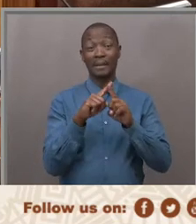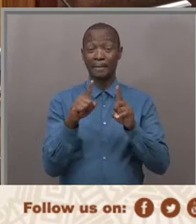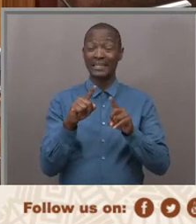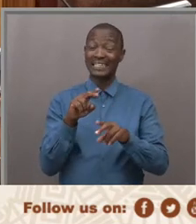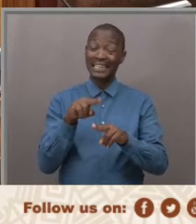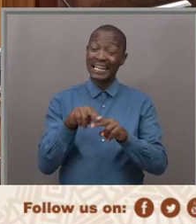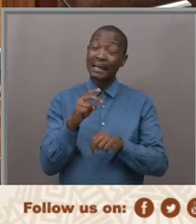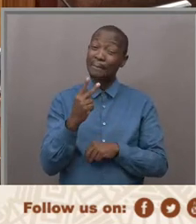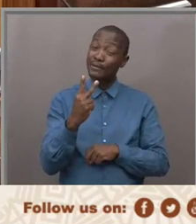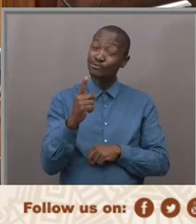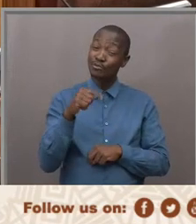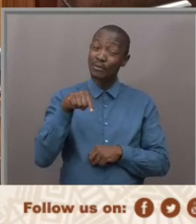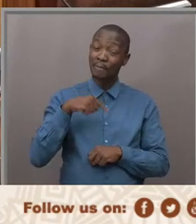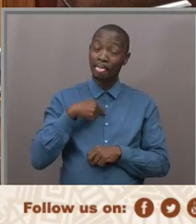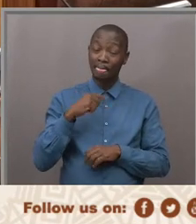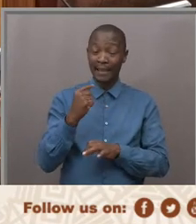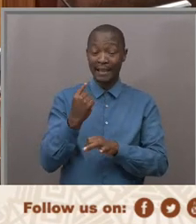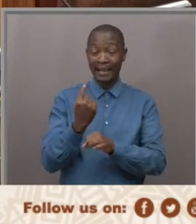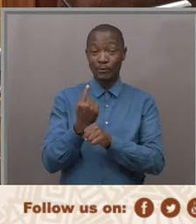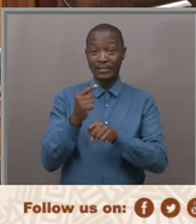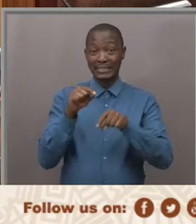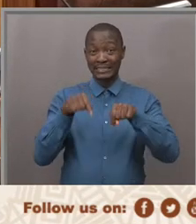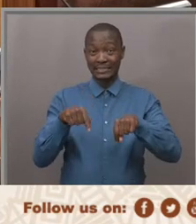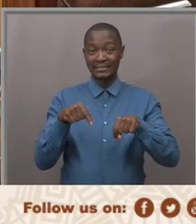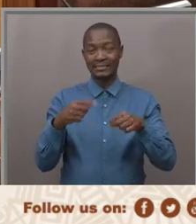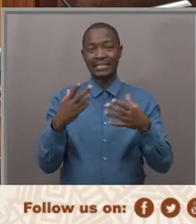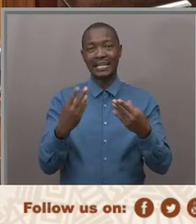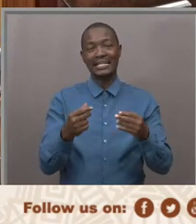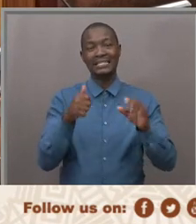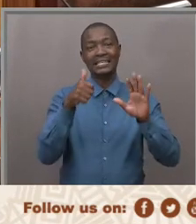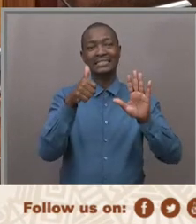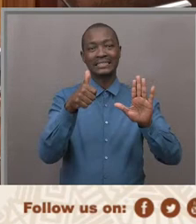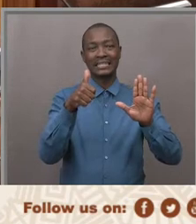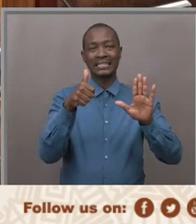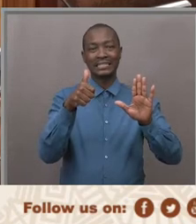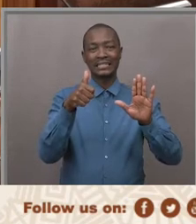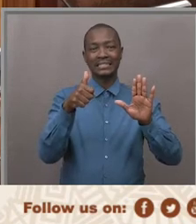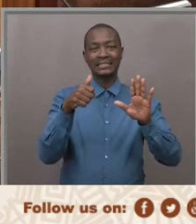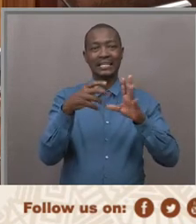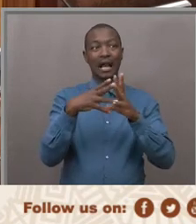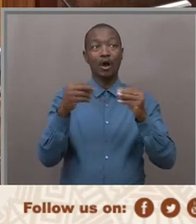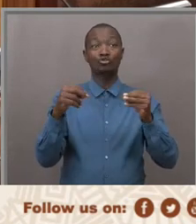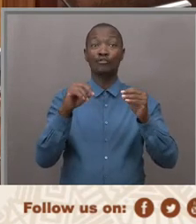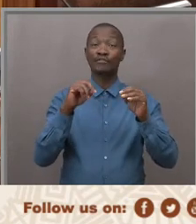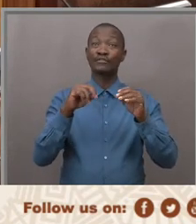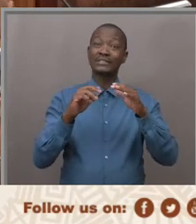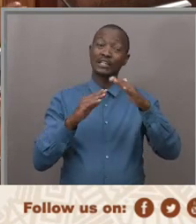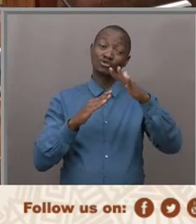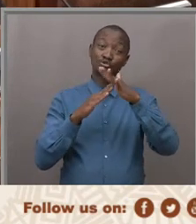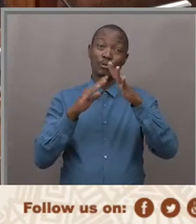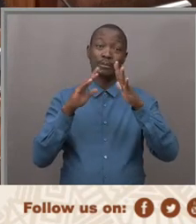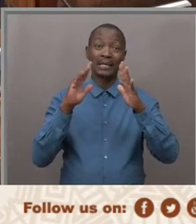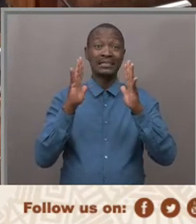2, Gauteng province has got 6 out of the top 10 districts in the